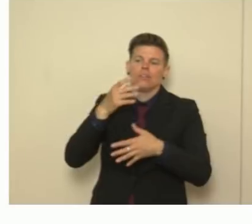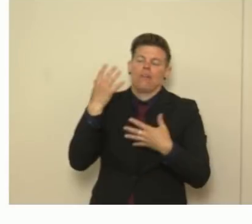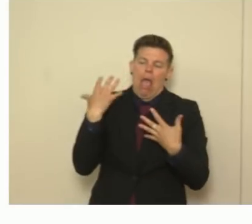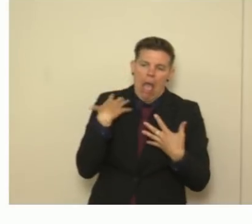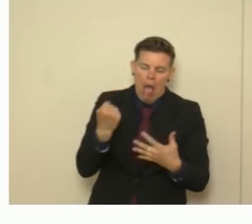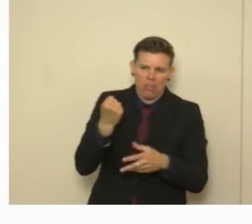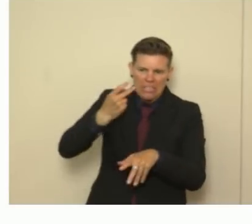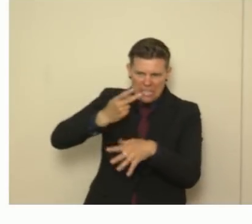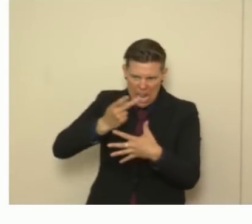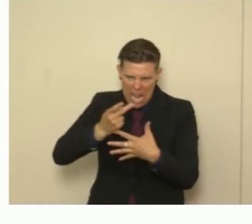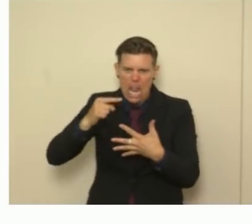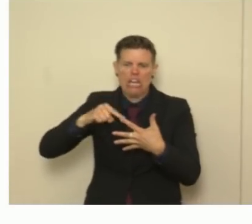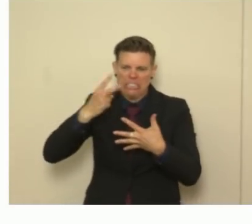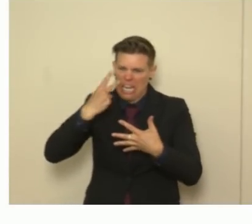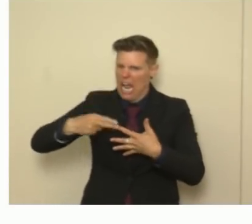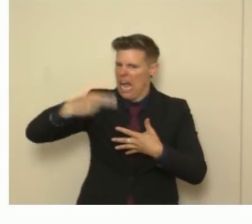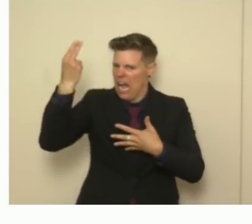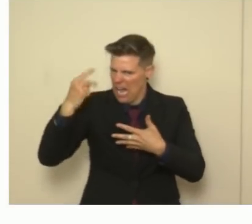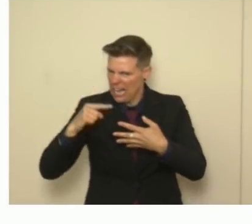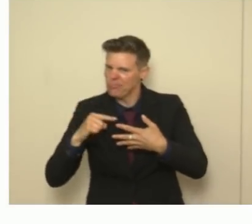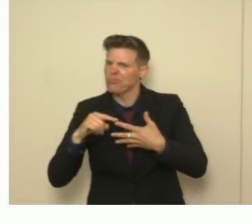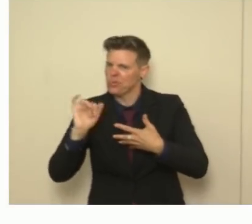see a high, 5